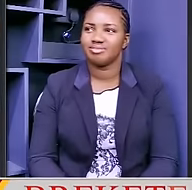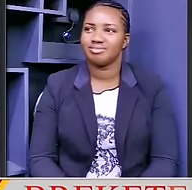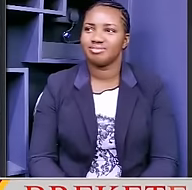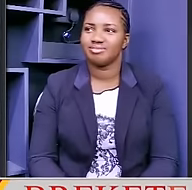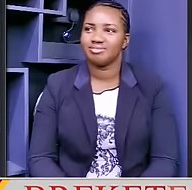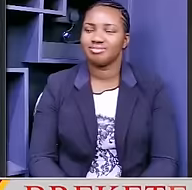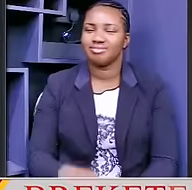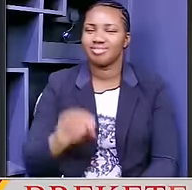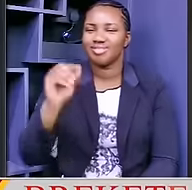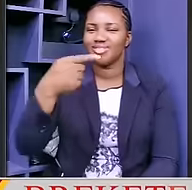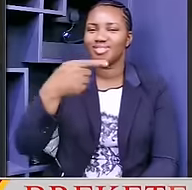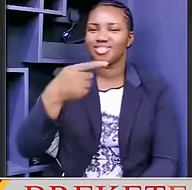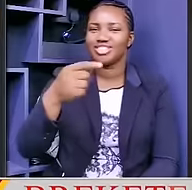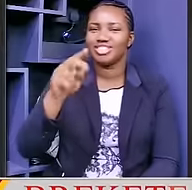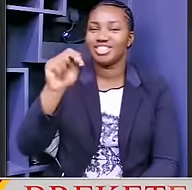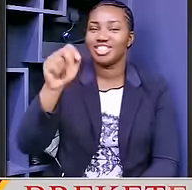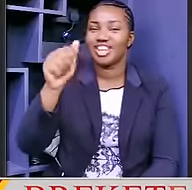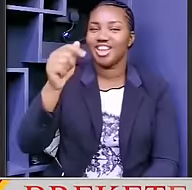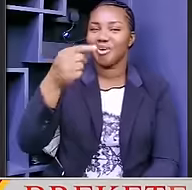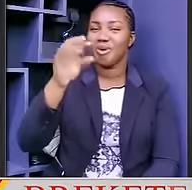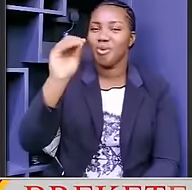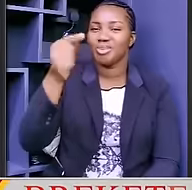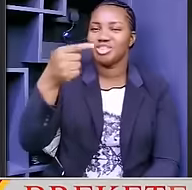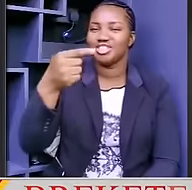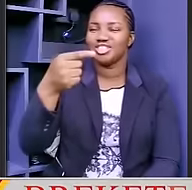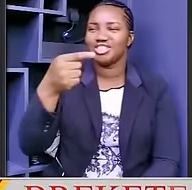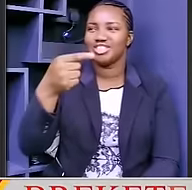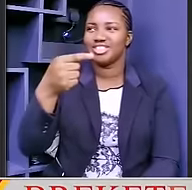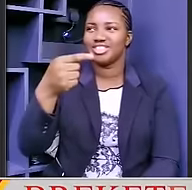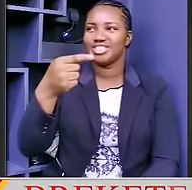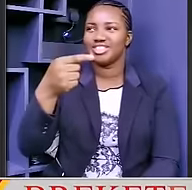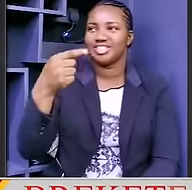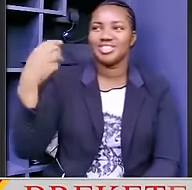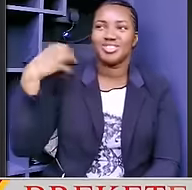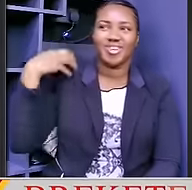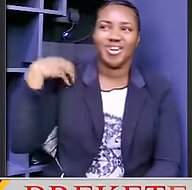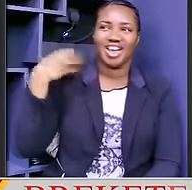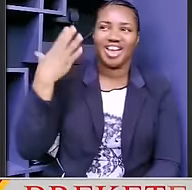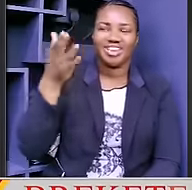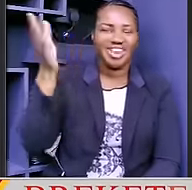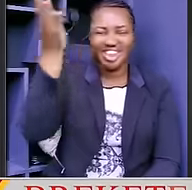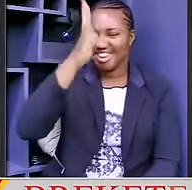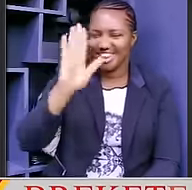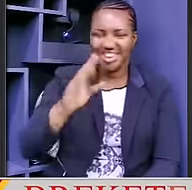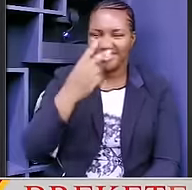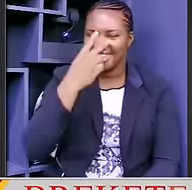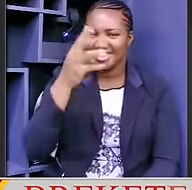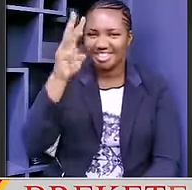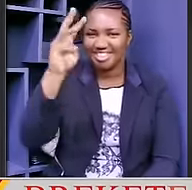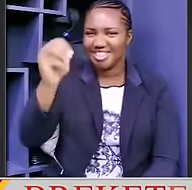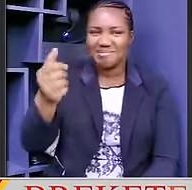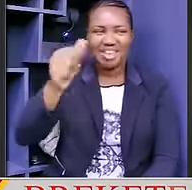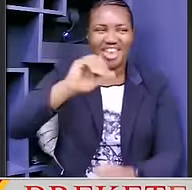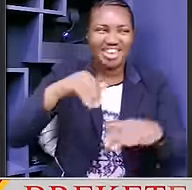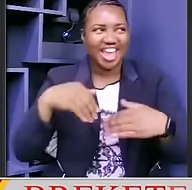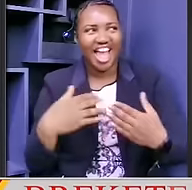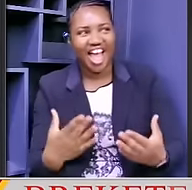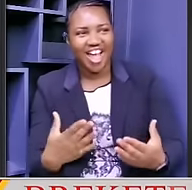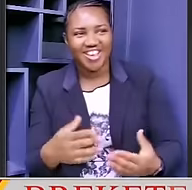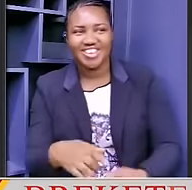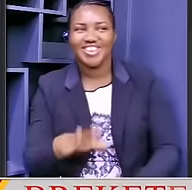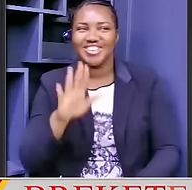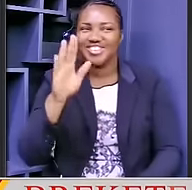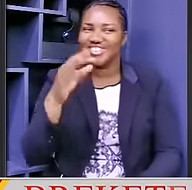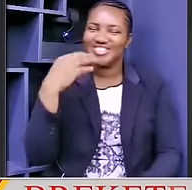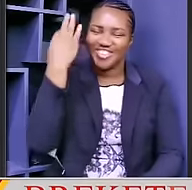OG na OG. The Odogu himself. They don't see him anyhow. Your